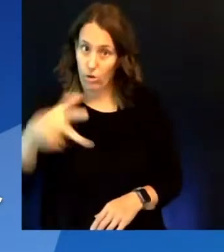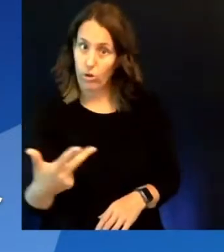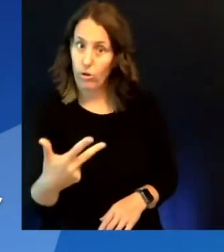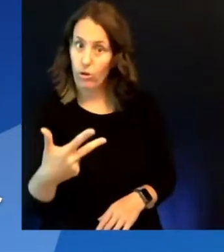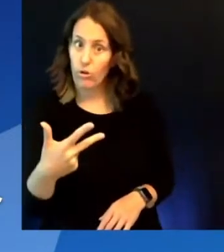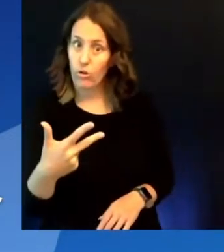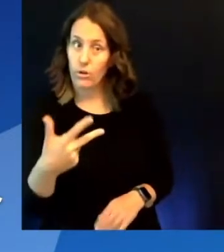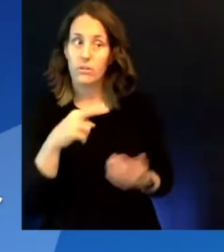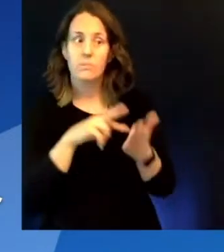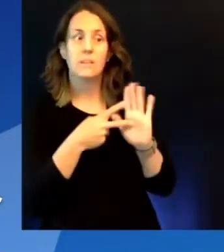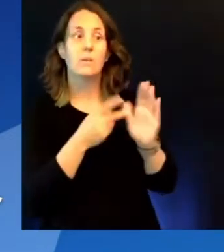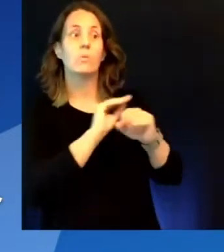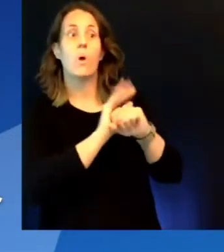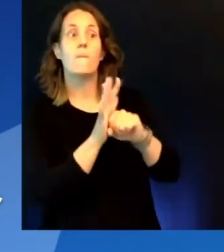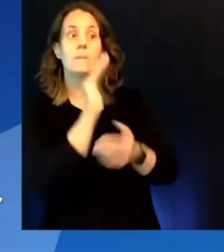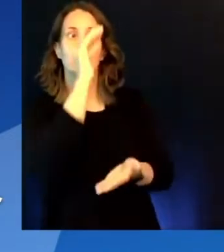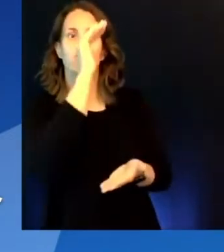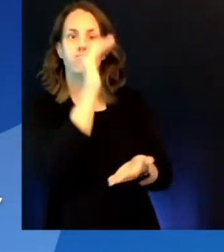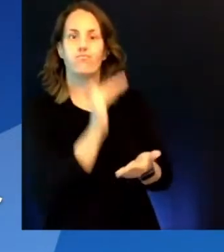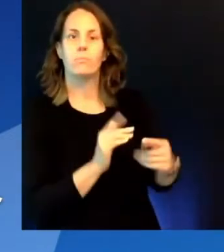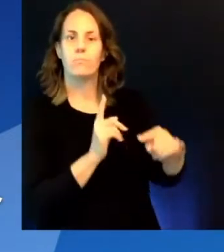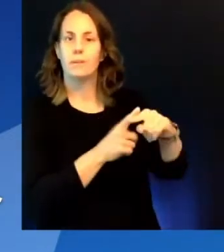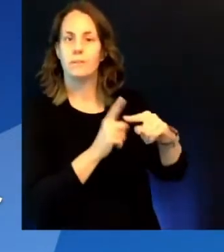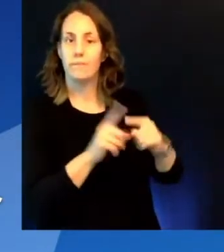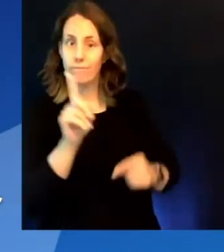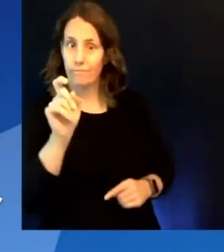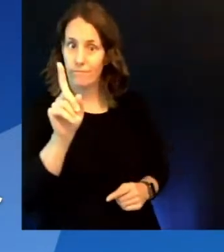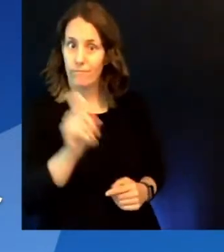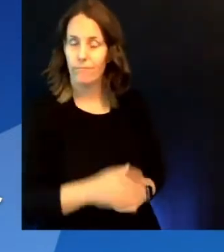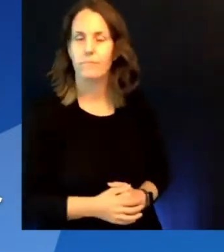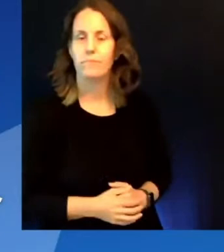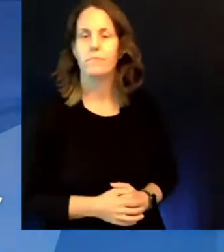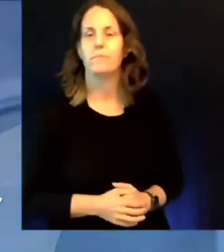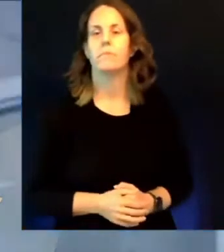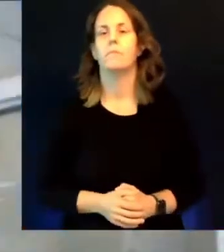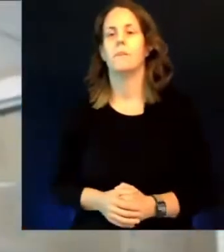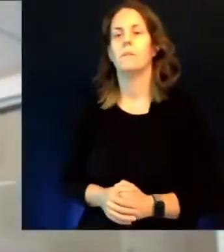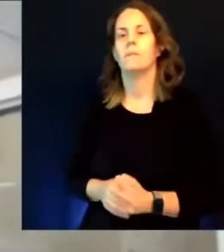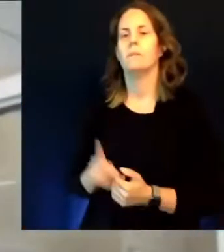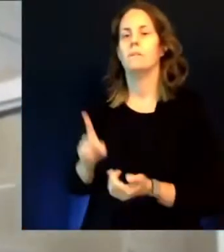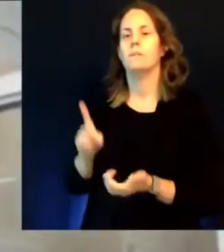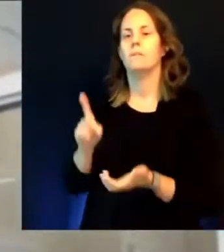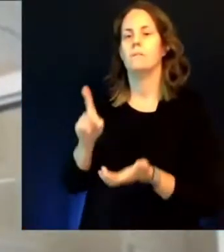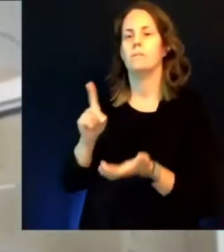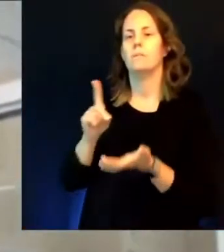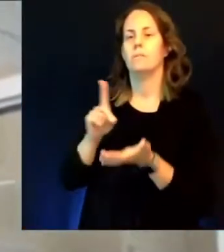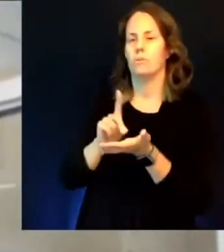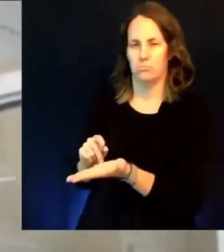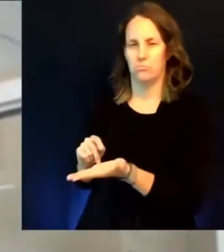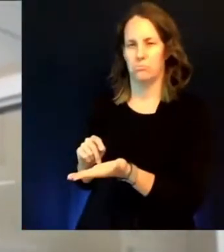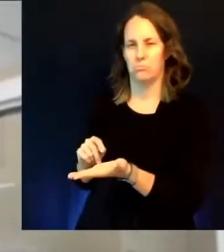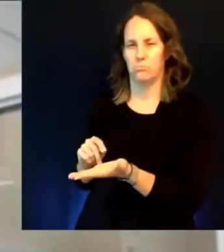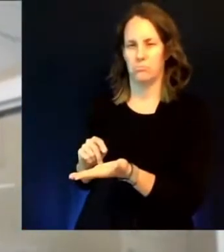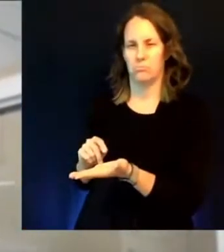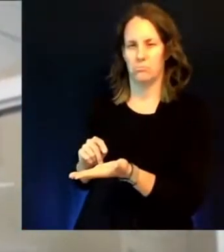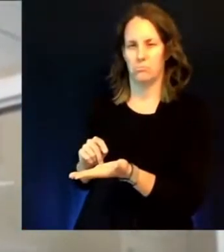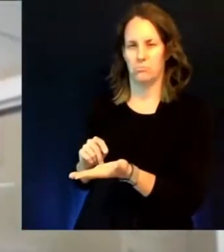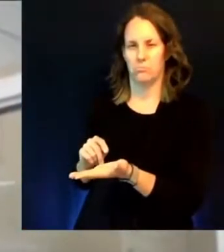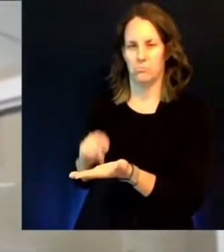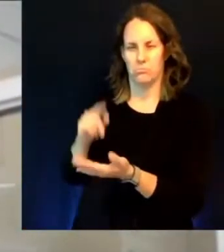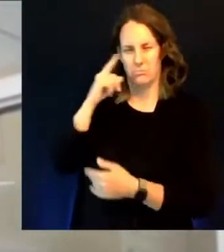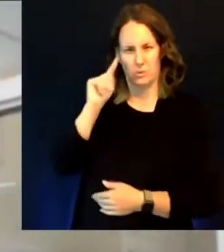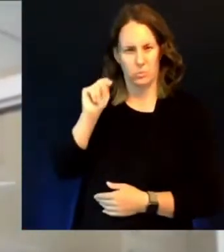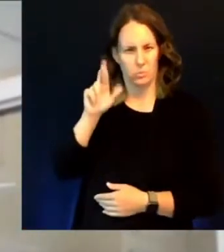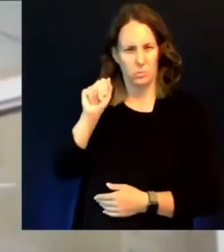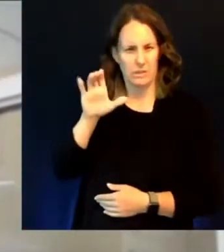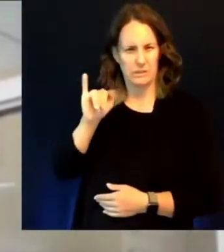So I think Tracy had addressed that question pretty well in her introduction, which is that what determines whether case rates on a